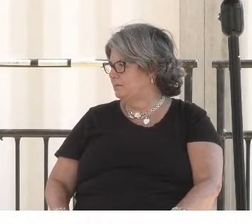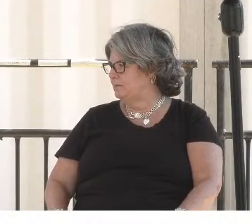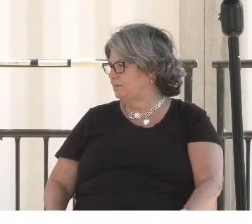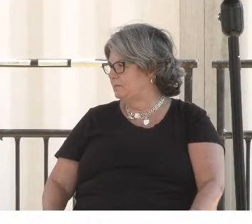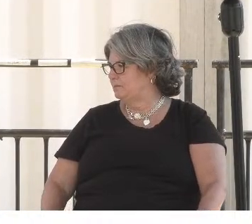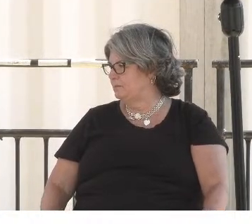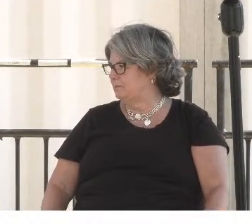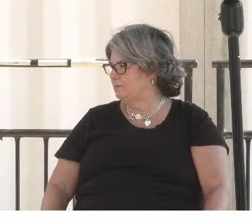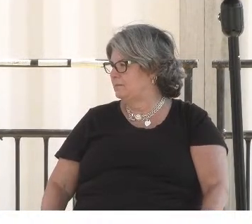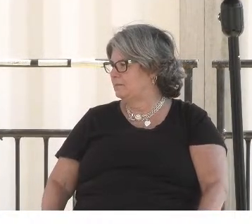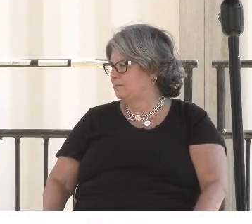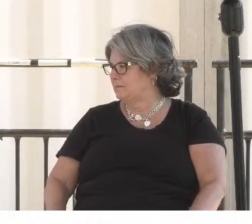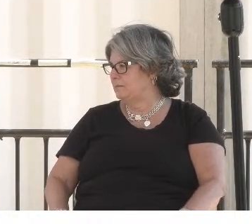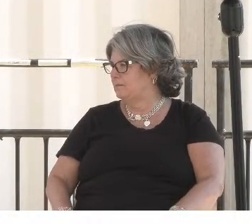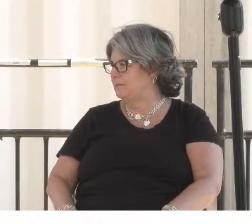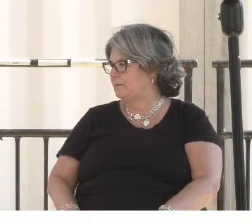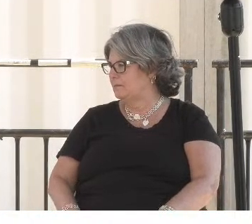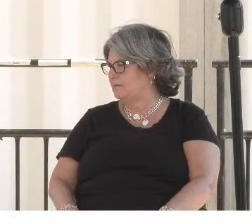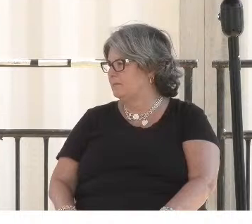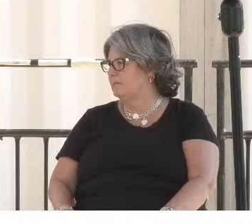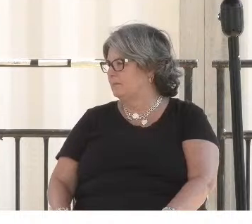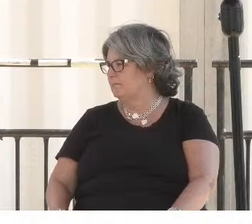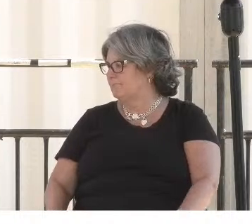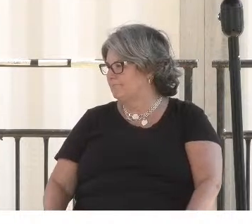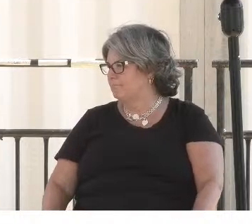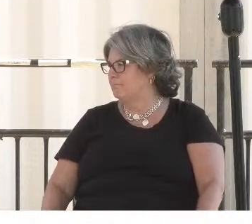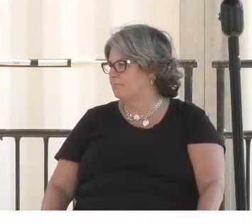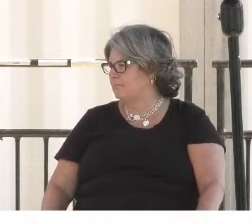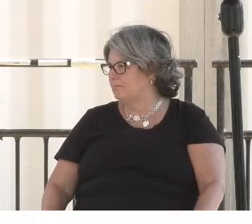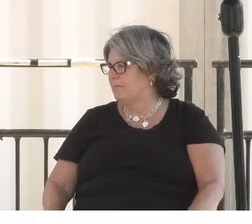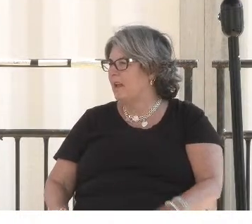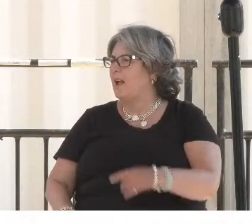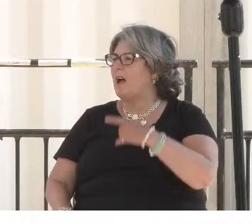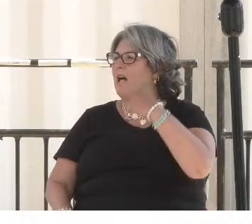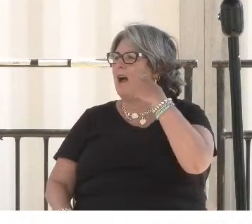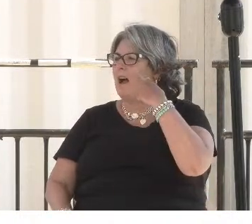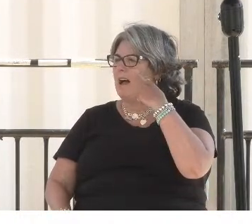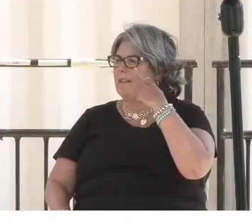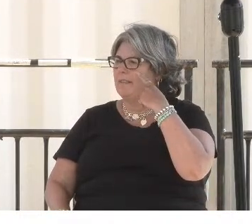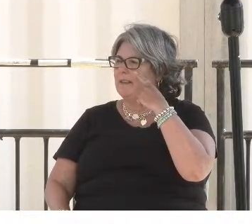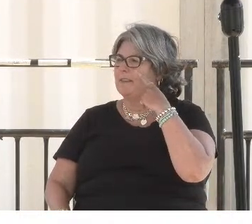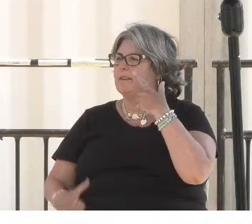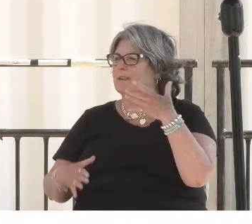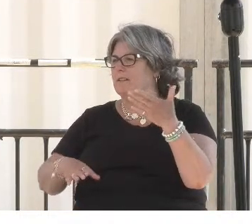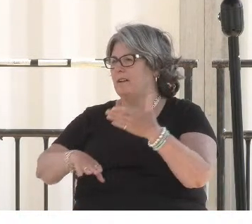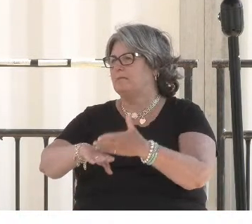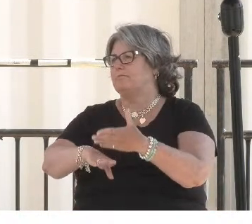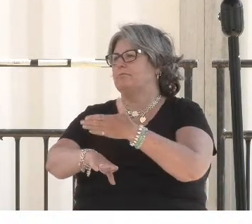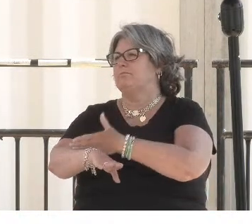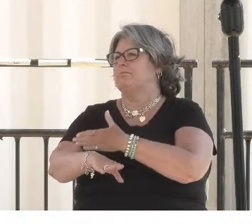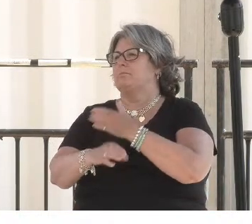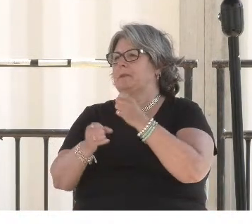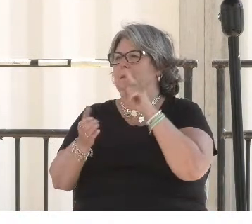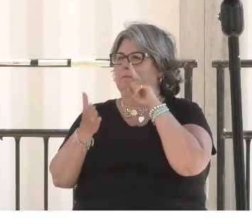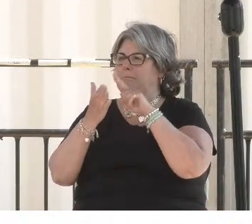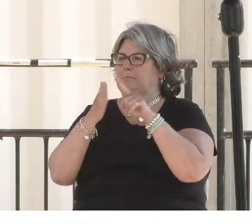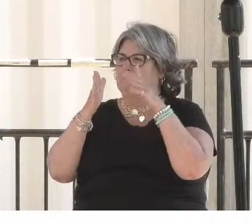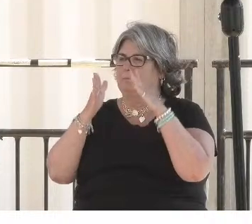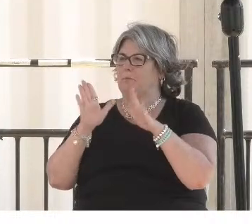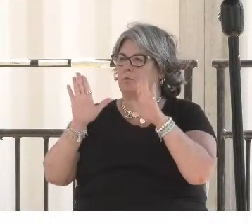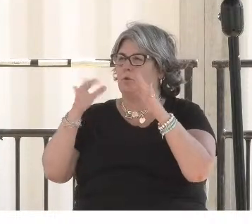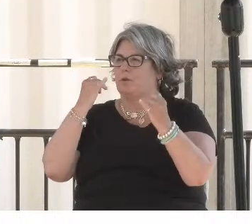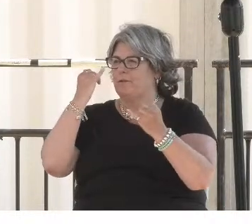progress in many areas. There's a huge amount of very talented and amazing researchers with great